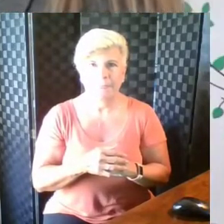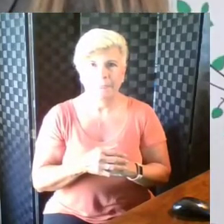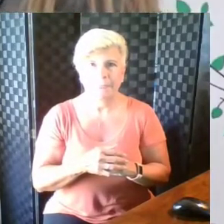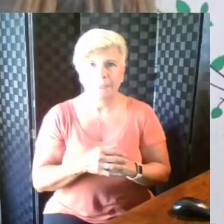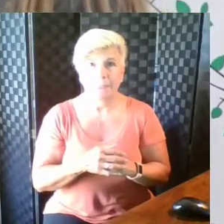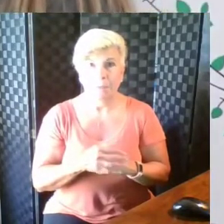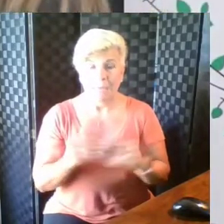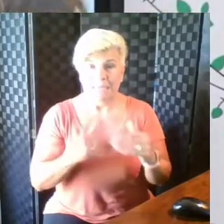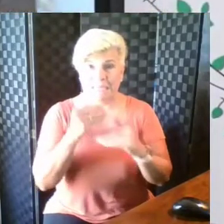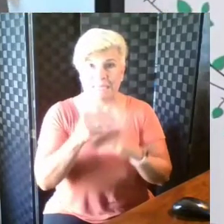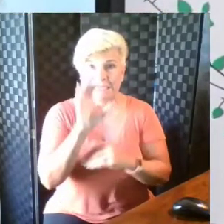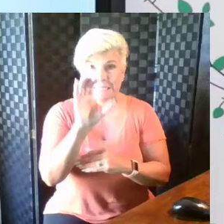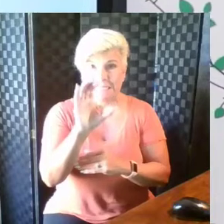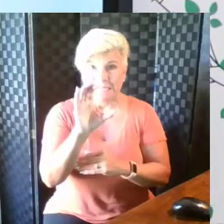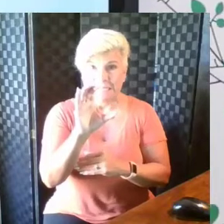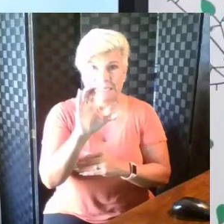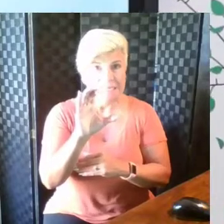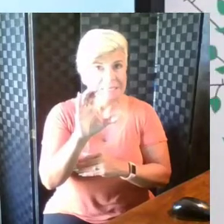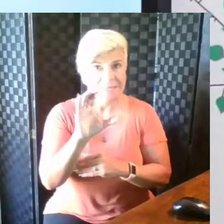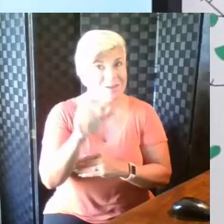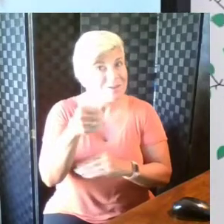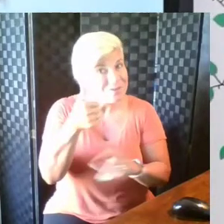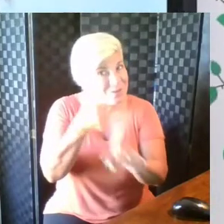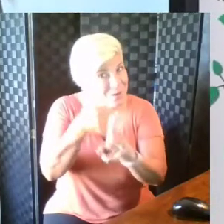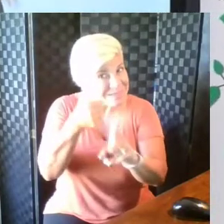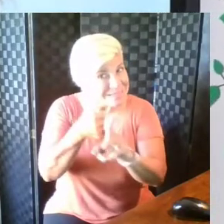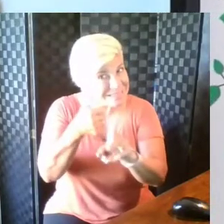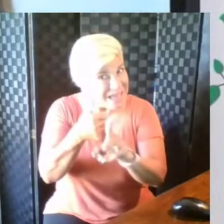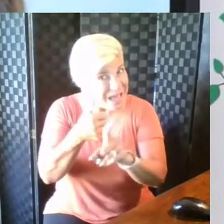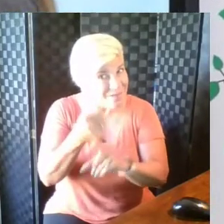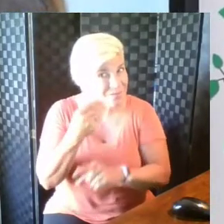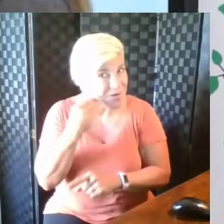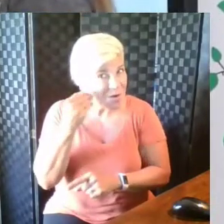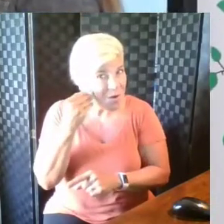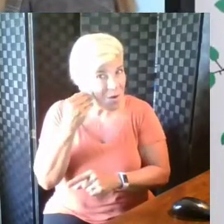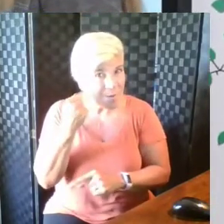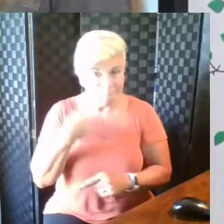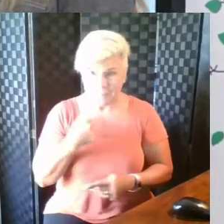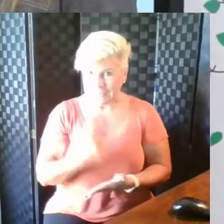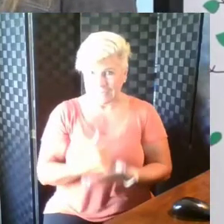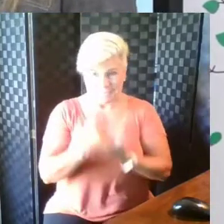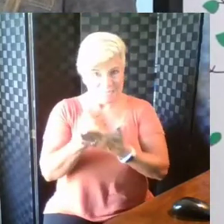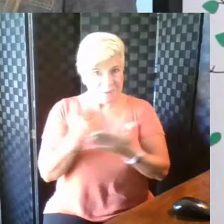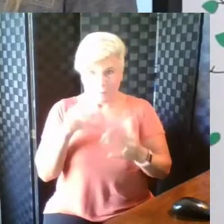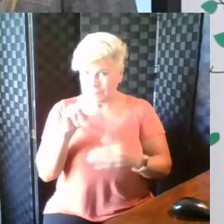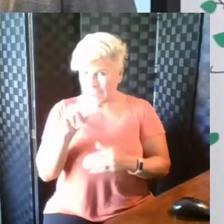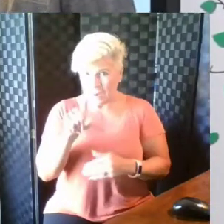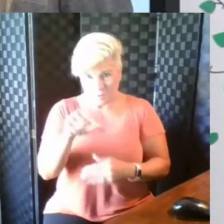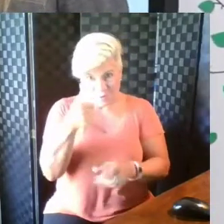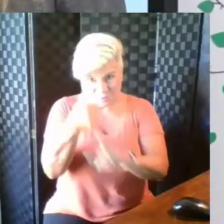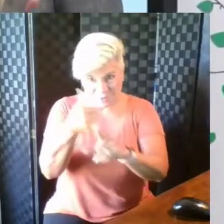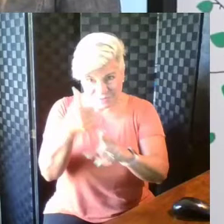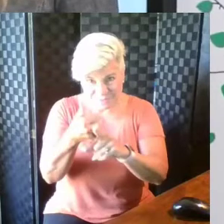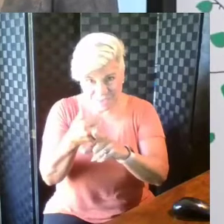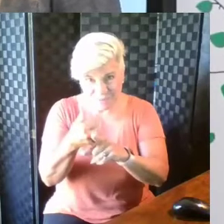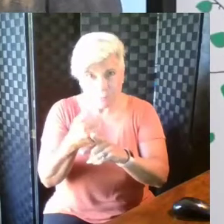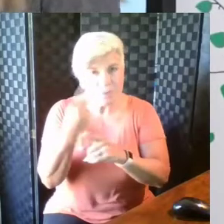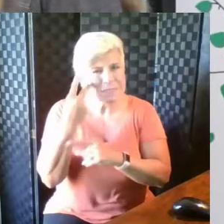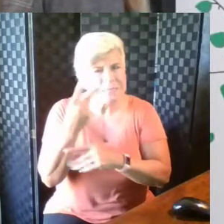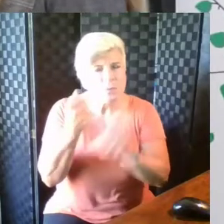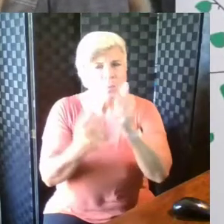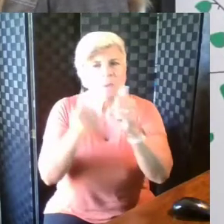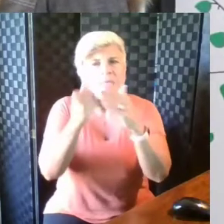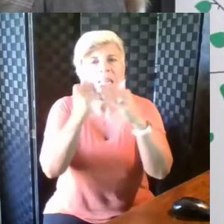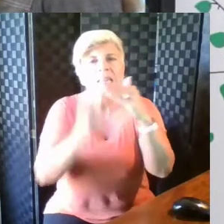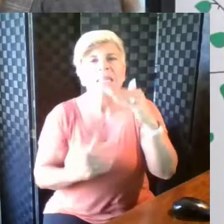set, we're not going to do these together. I'm going to let you do these at home, but you can see that we're continuing the same pattern. Which group has the least